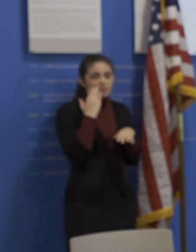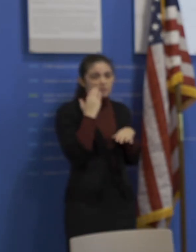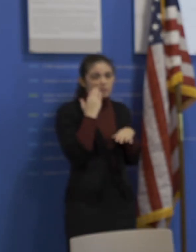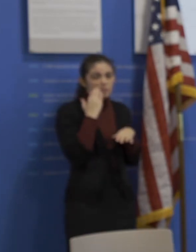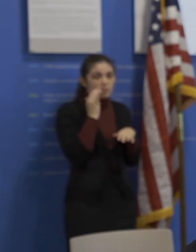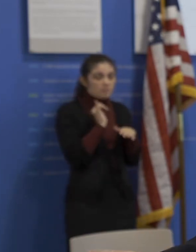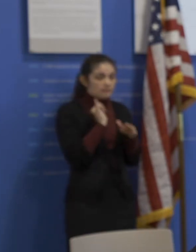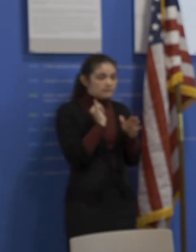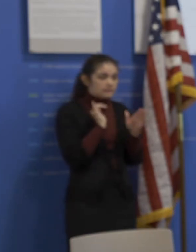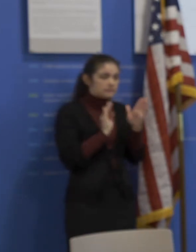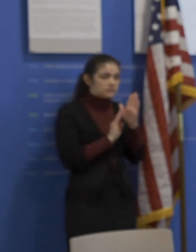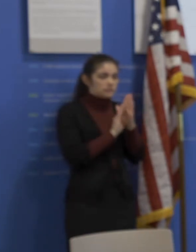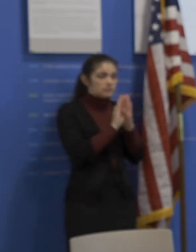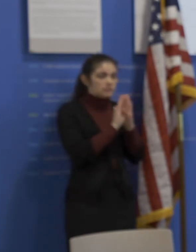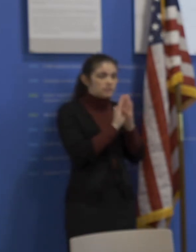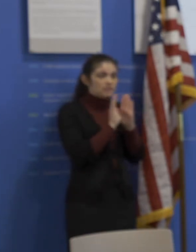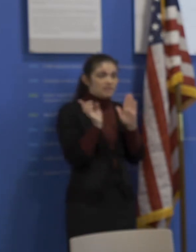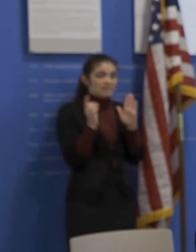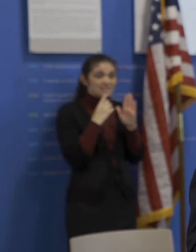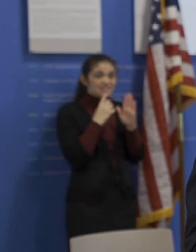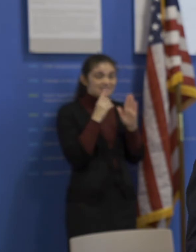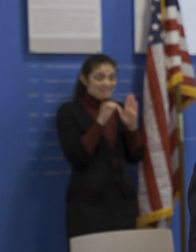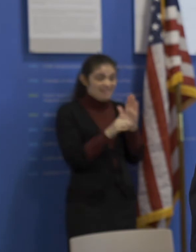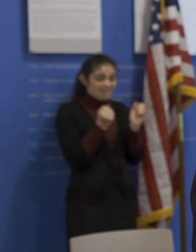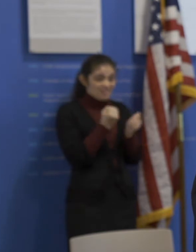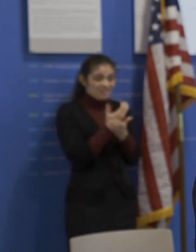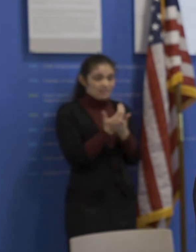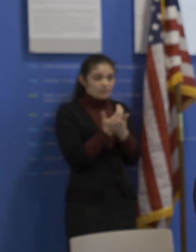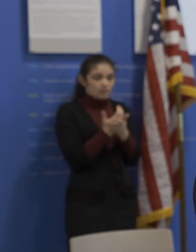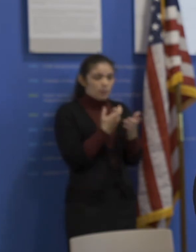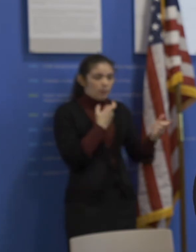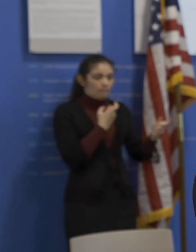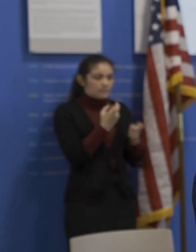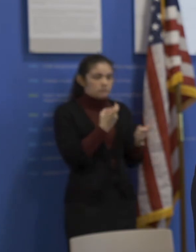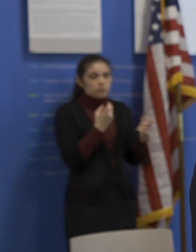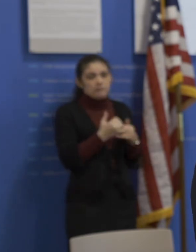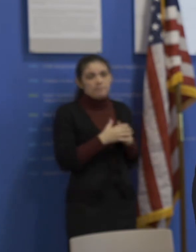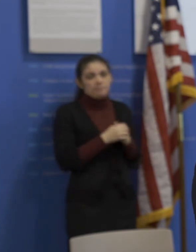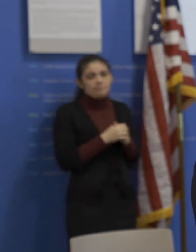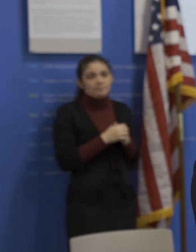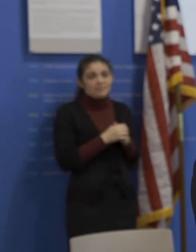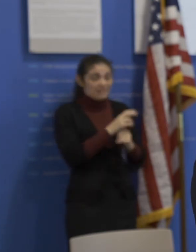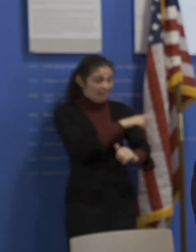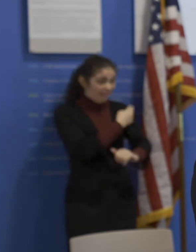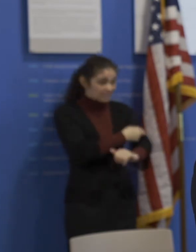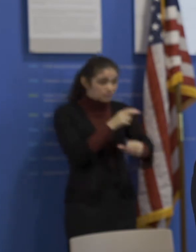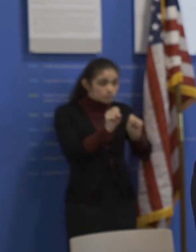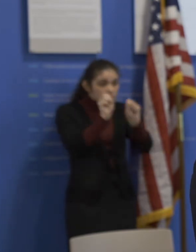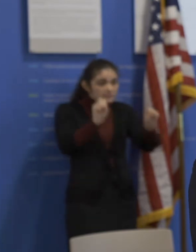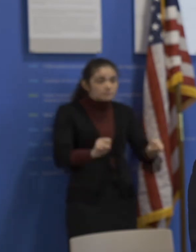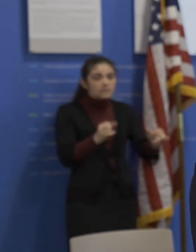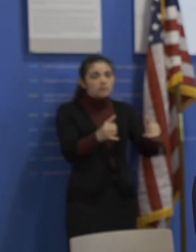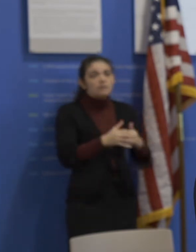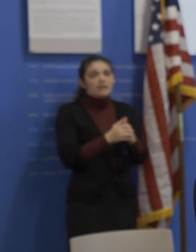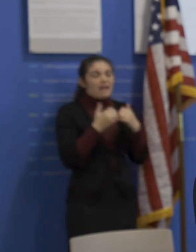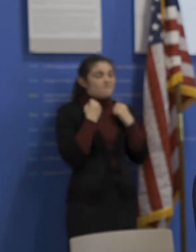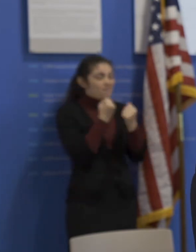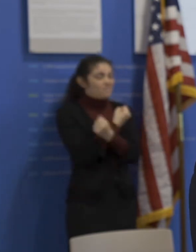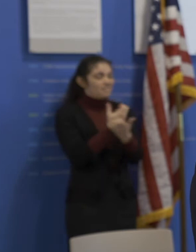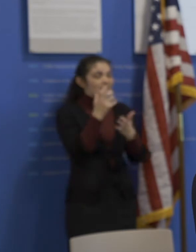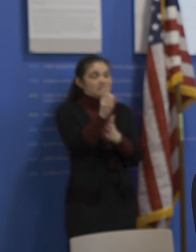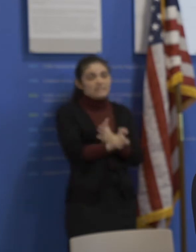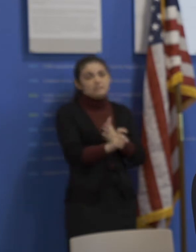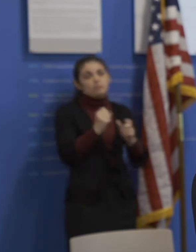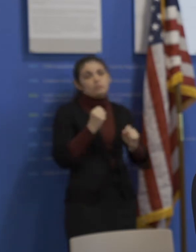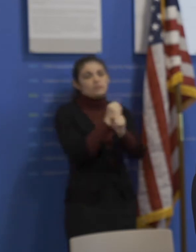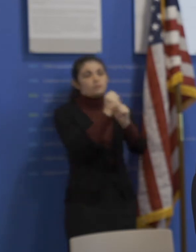surge issues that Executive Budish talked about are manageable at hospital systems, that they have the equipment and